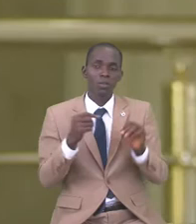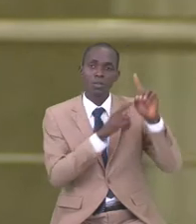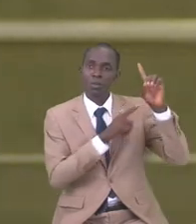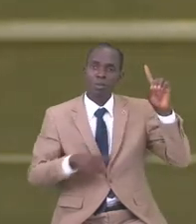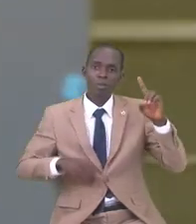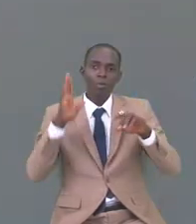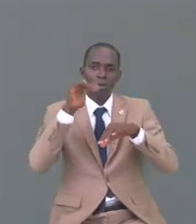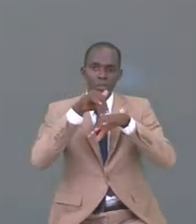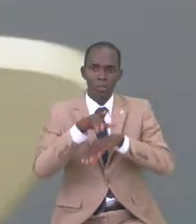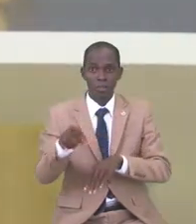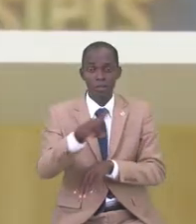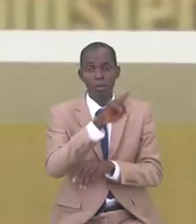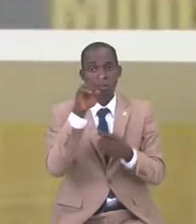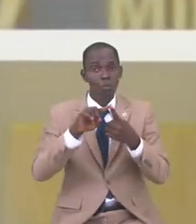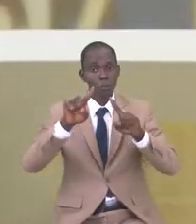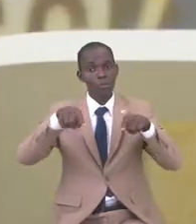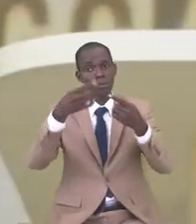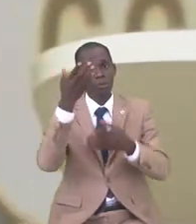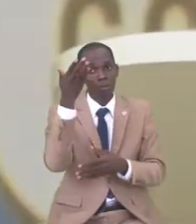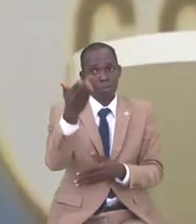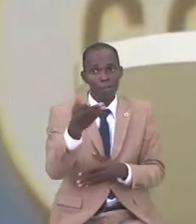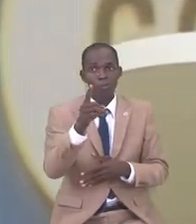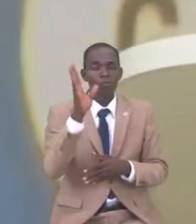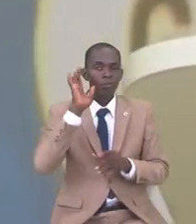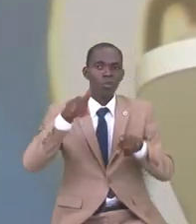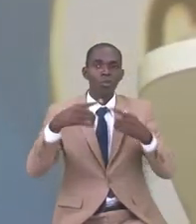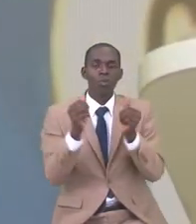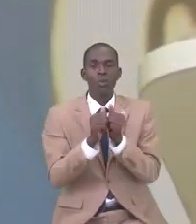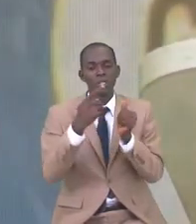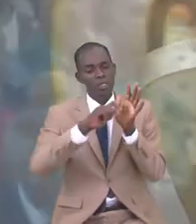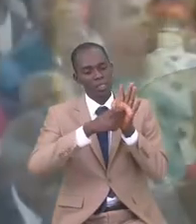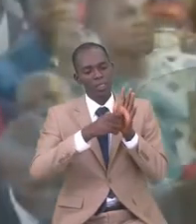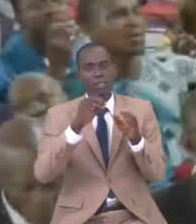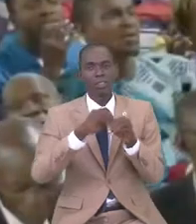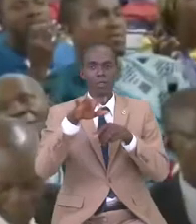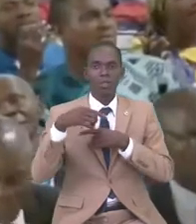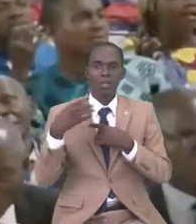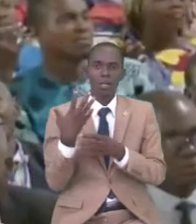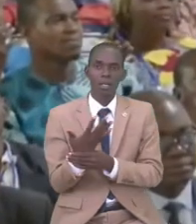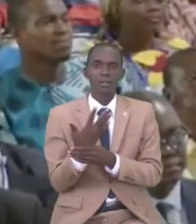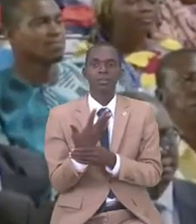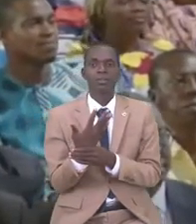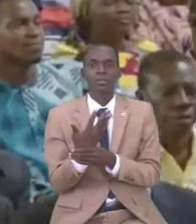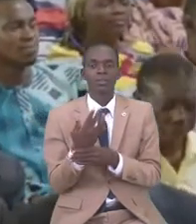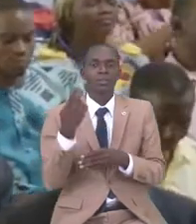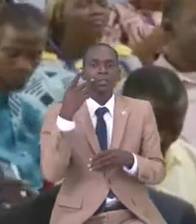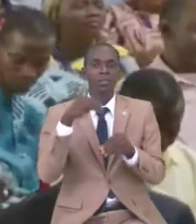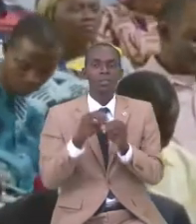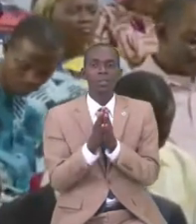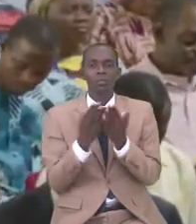send you. And when you go there, you'll go with the key in your hand. Look at Ezekiel